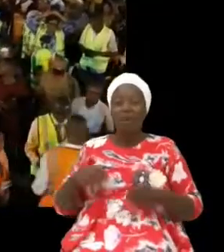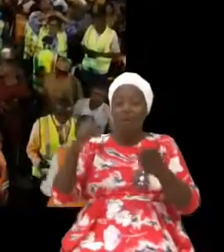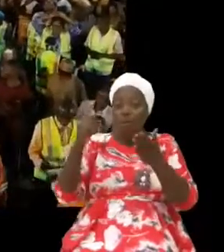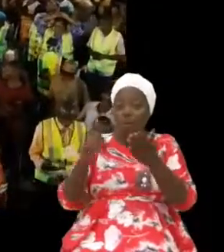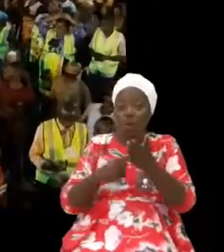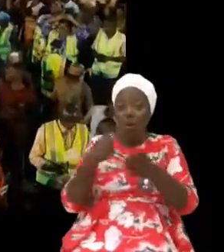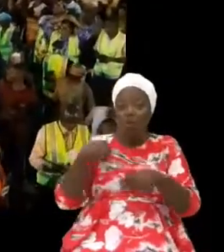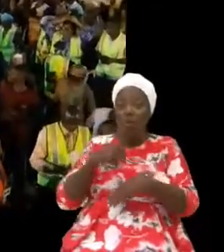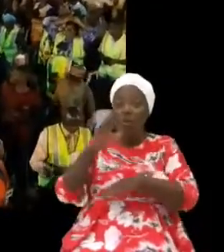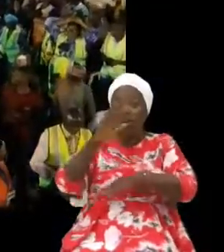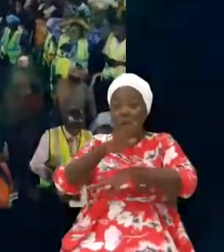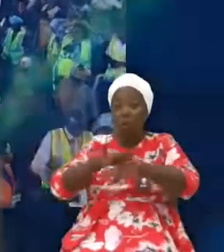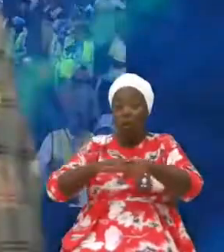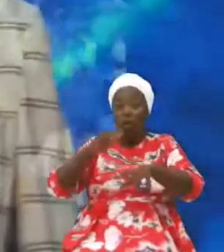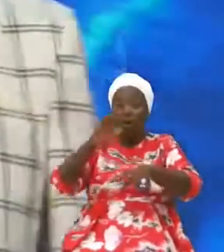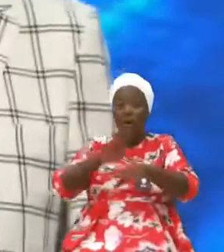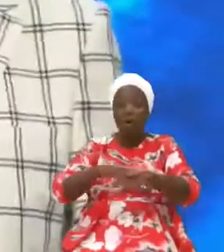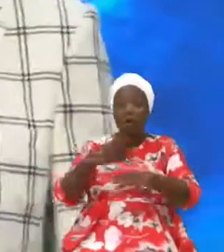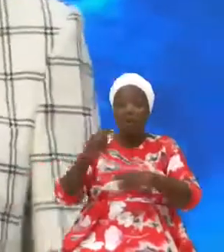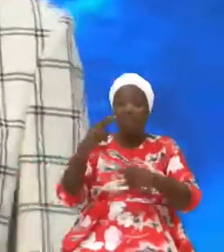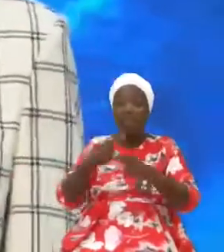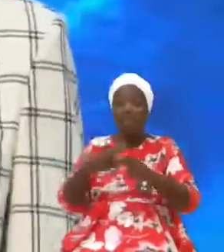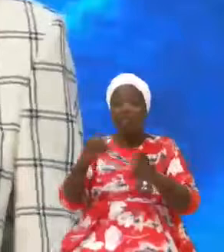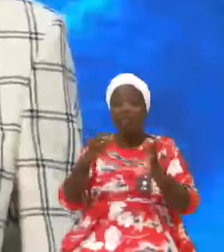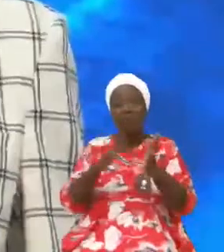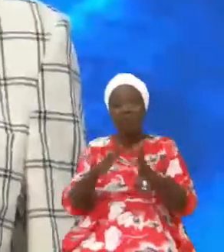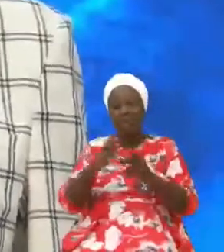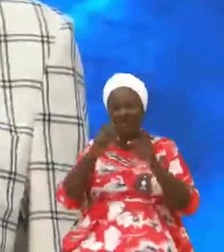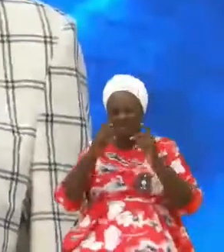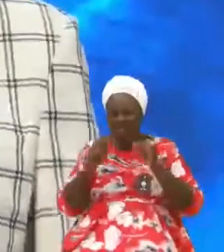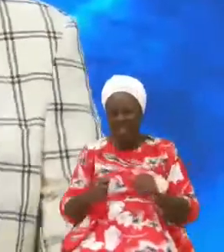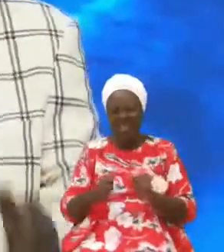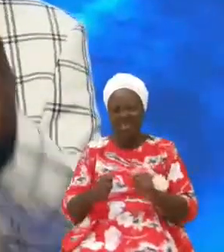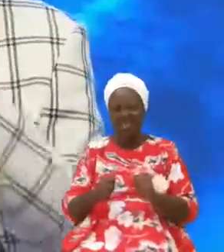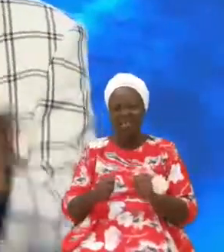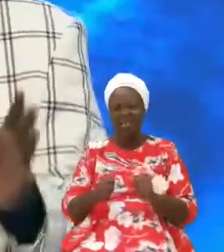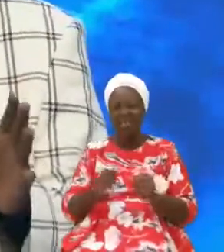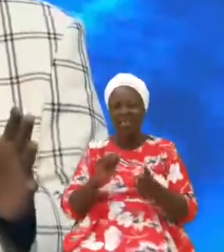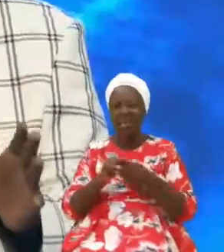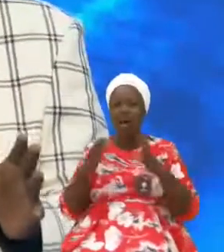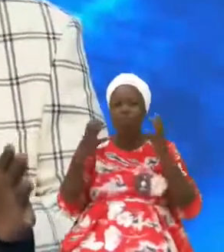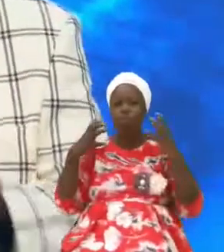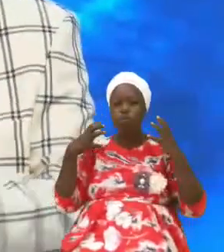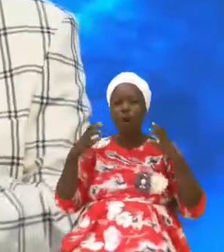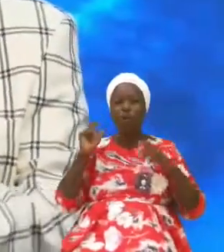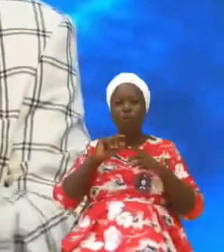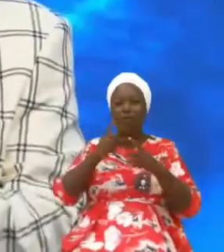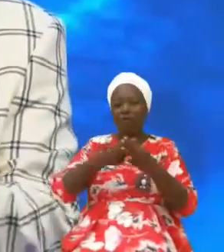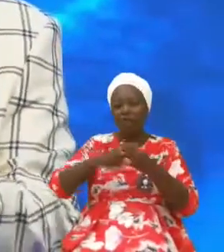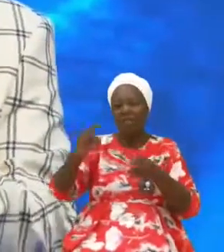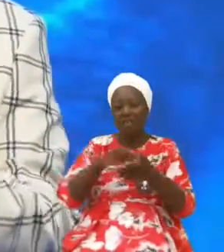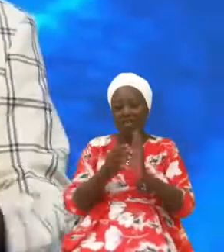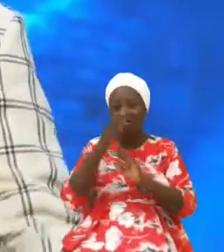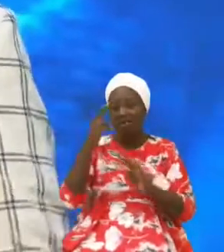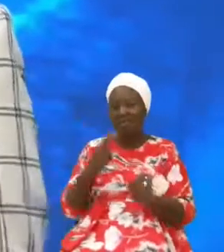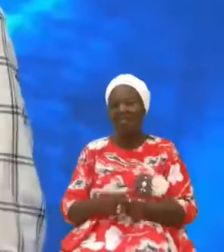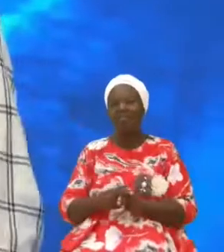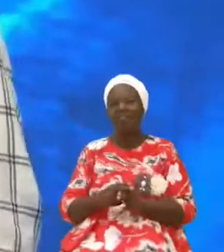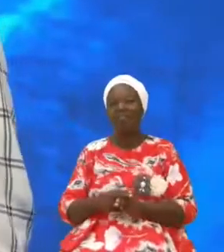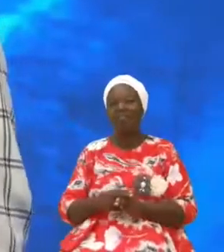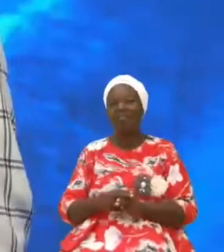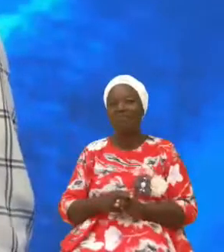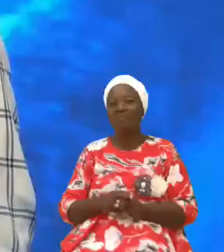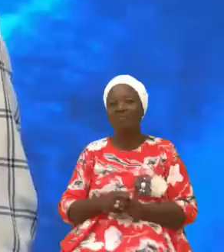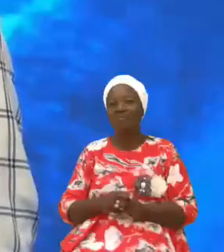body, once you mention the name of Jesus, immediately that swelling